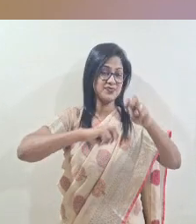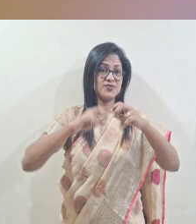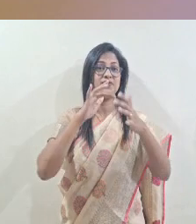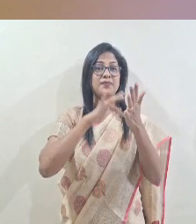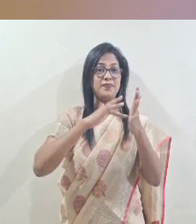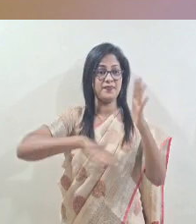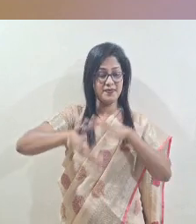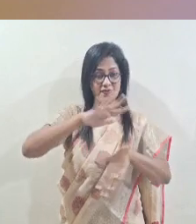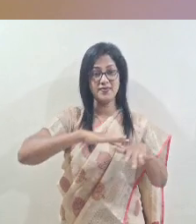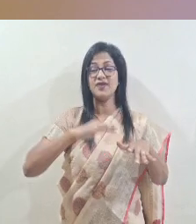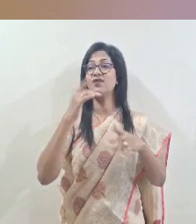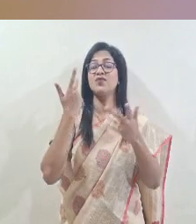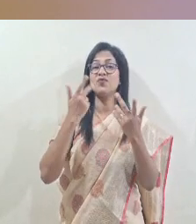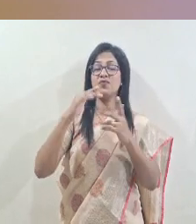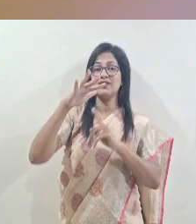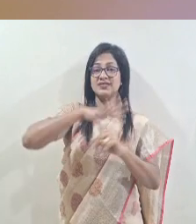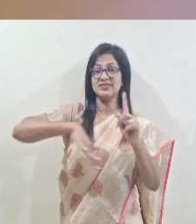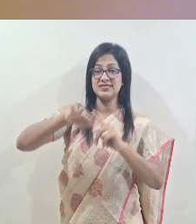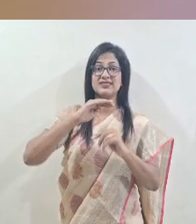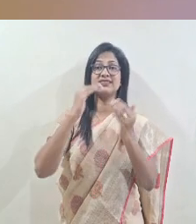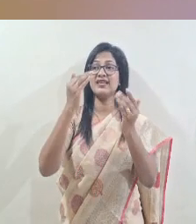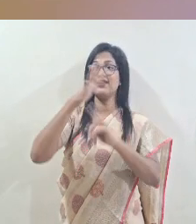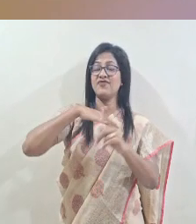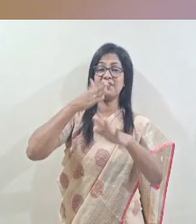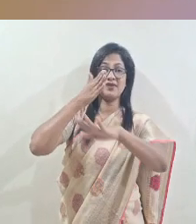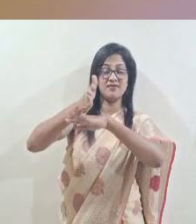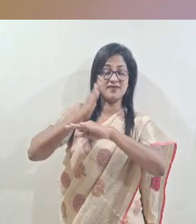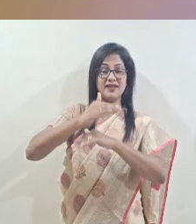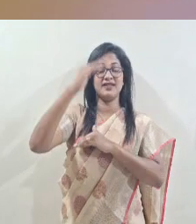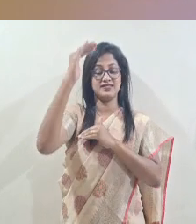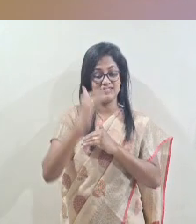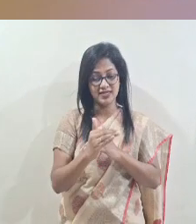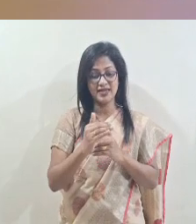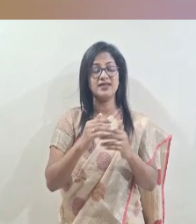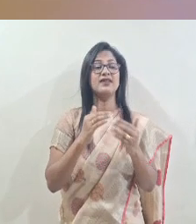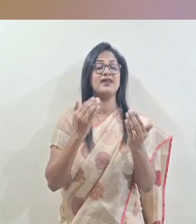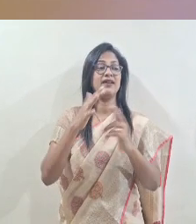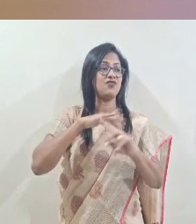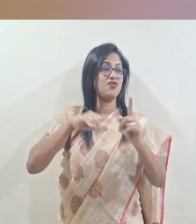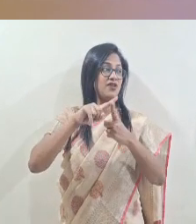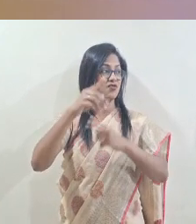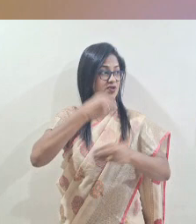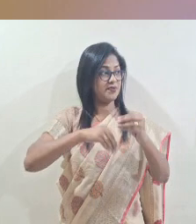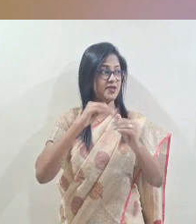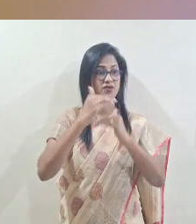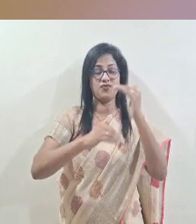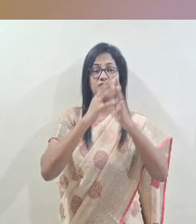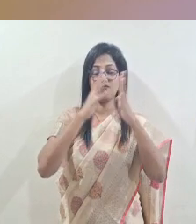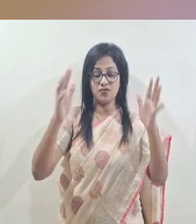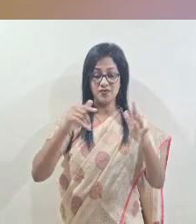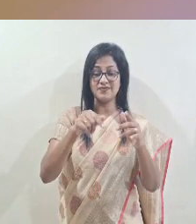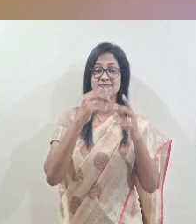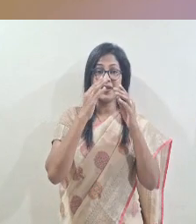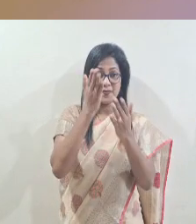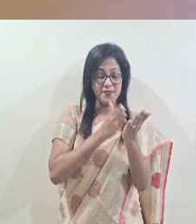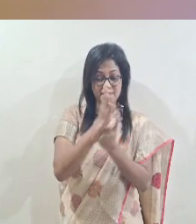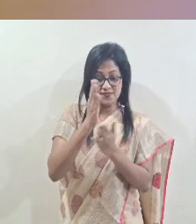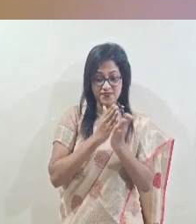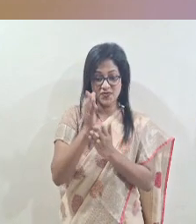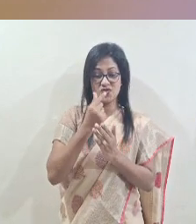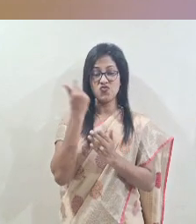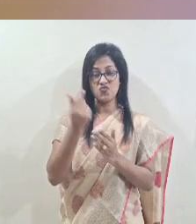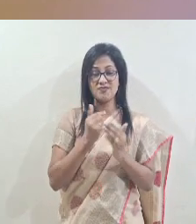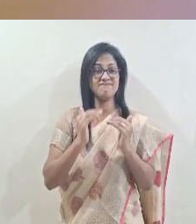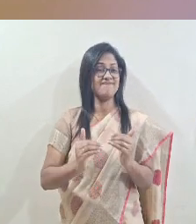on environment and support country for economic growth. The methodology followed in this study, you can use it for any scale of work. Also,